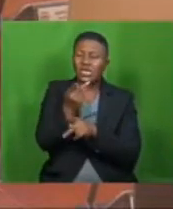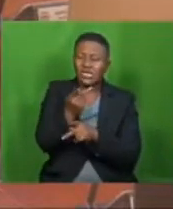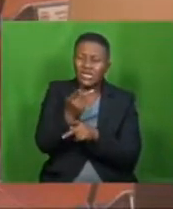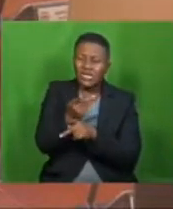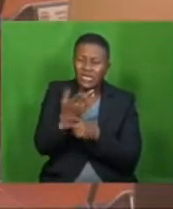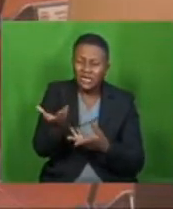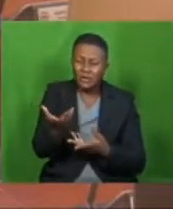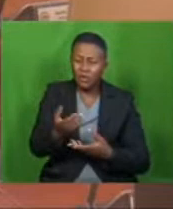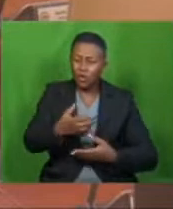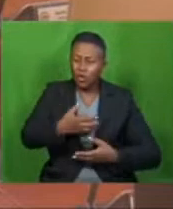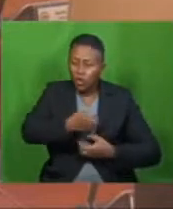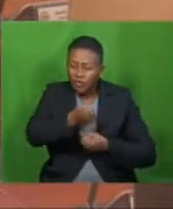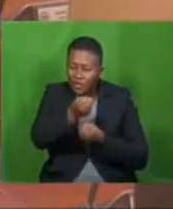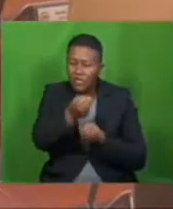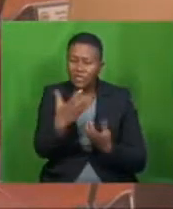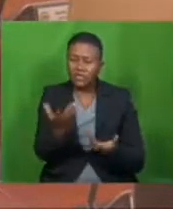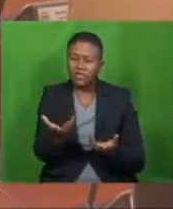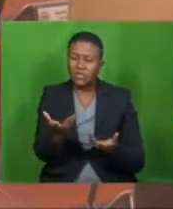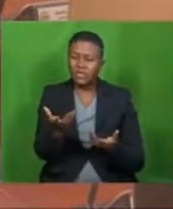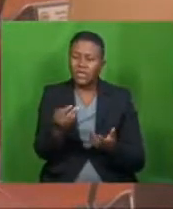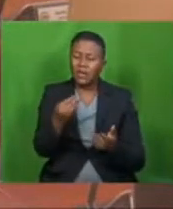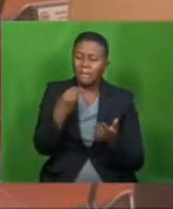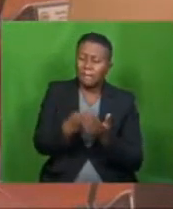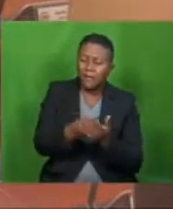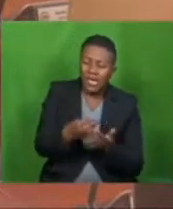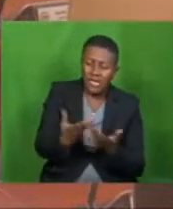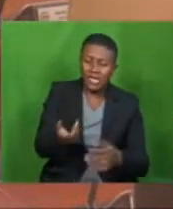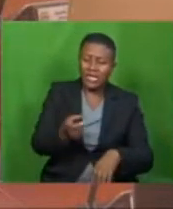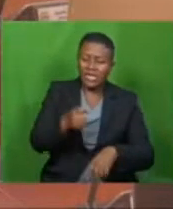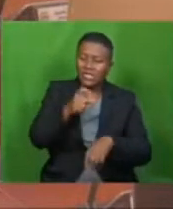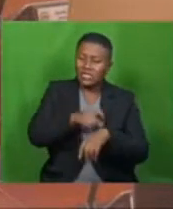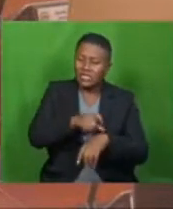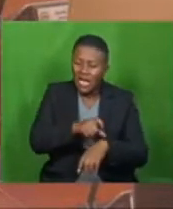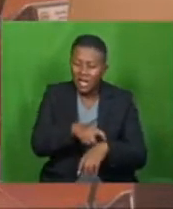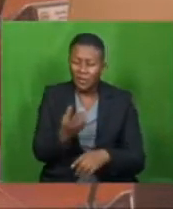the land, the resources,